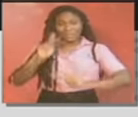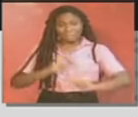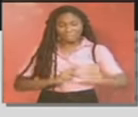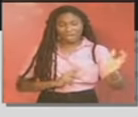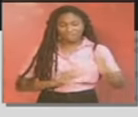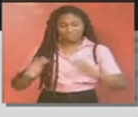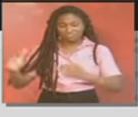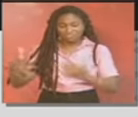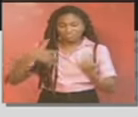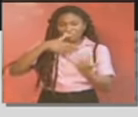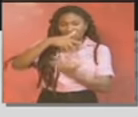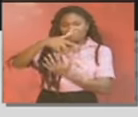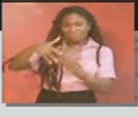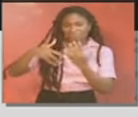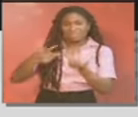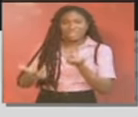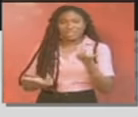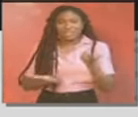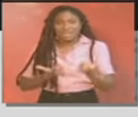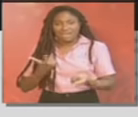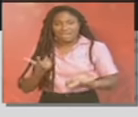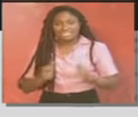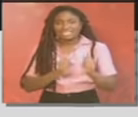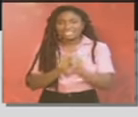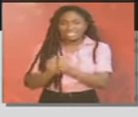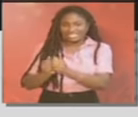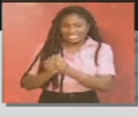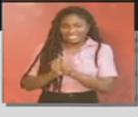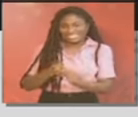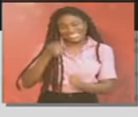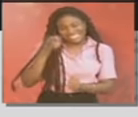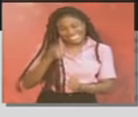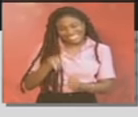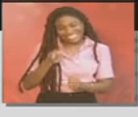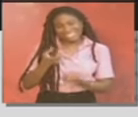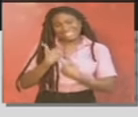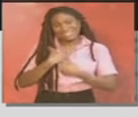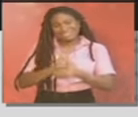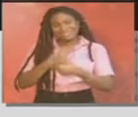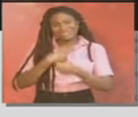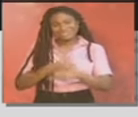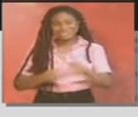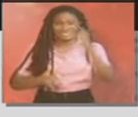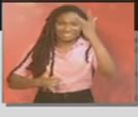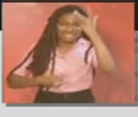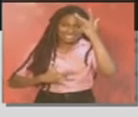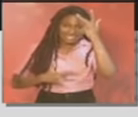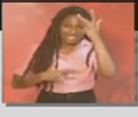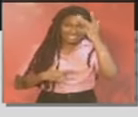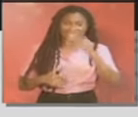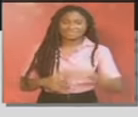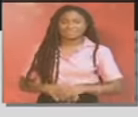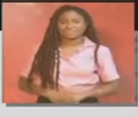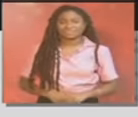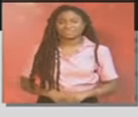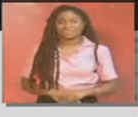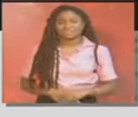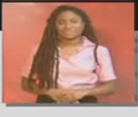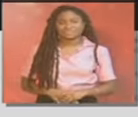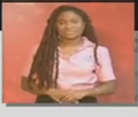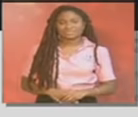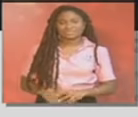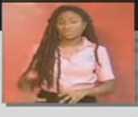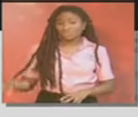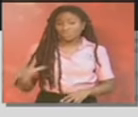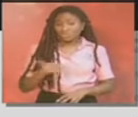before, during, and after may be driving some of this exchange, along with the